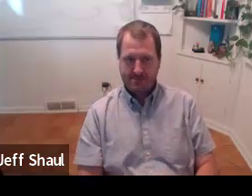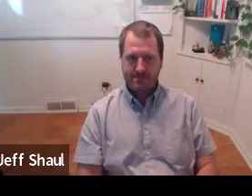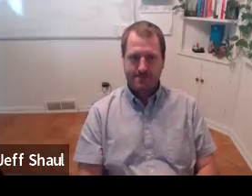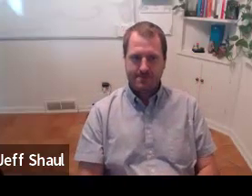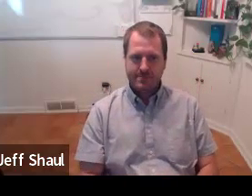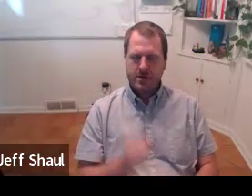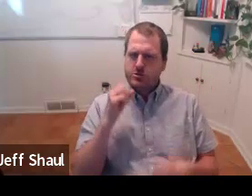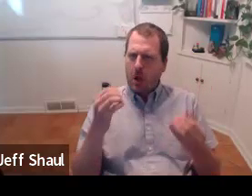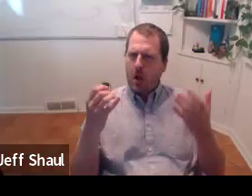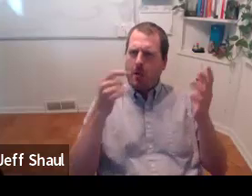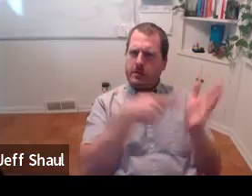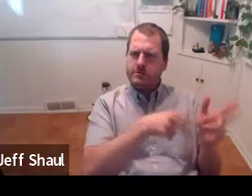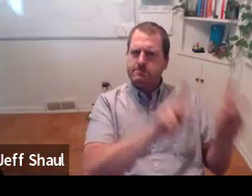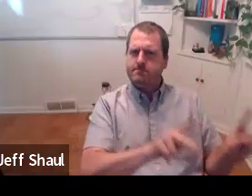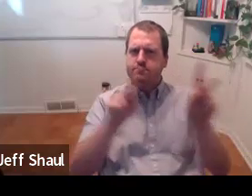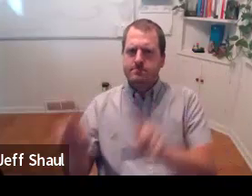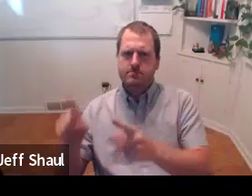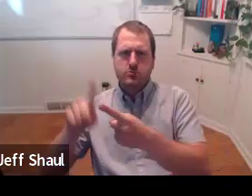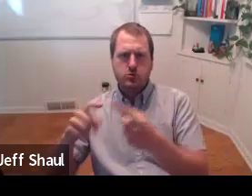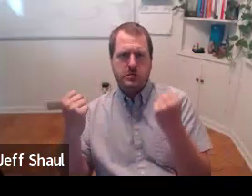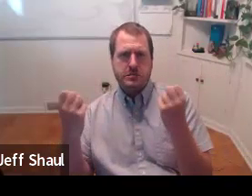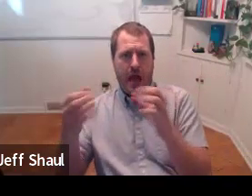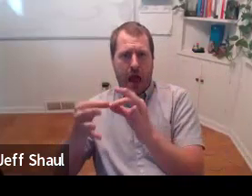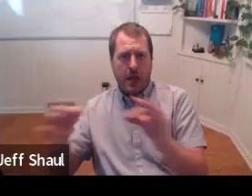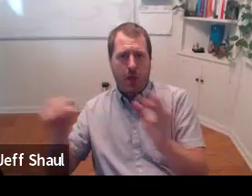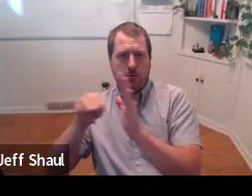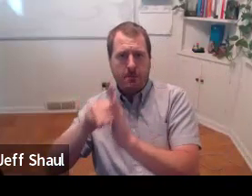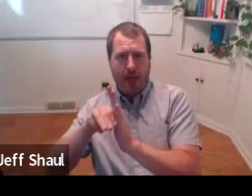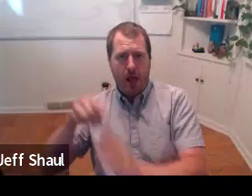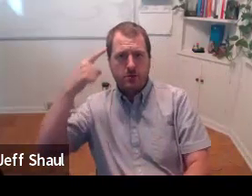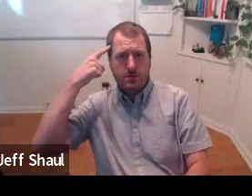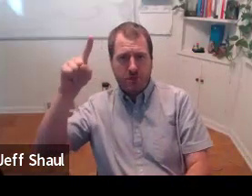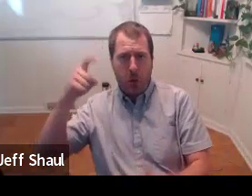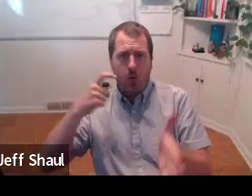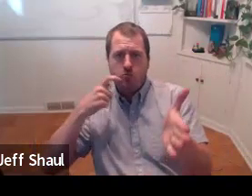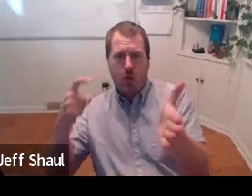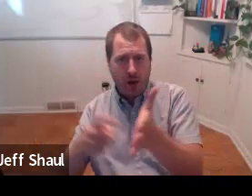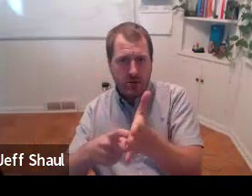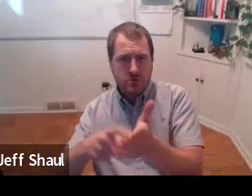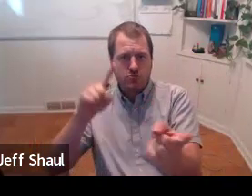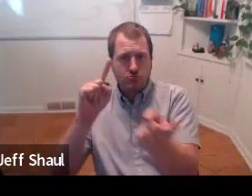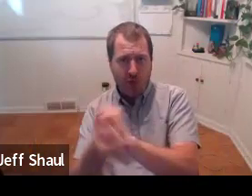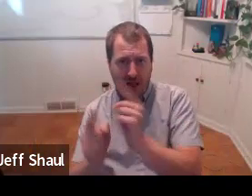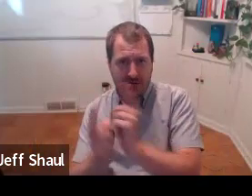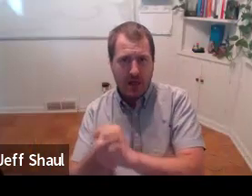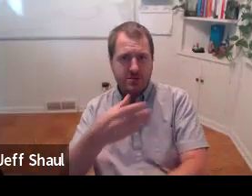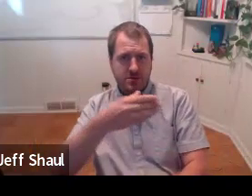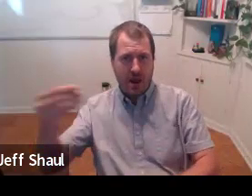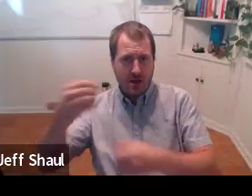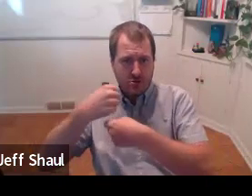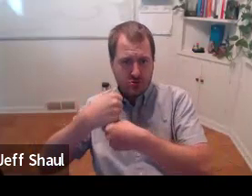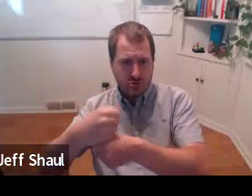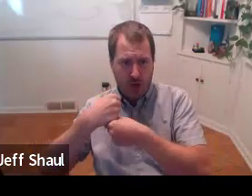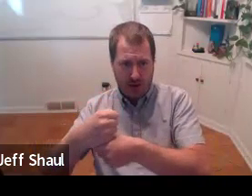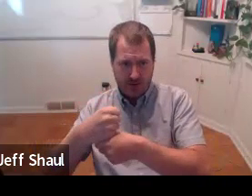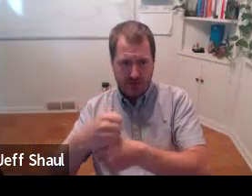is not competent for that. It's not complete. So it's same with sign language in the model for recognizing